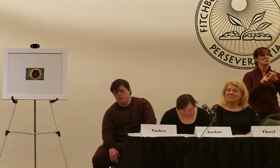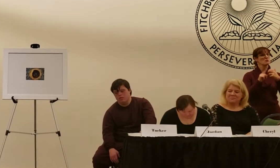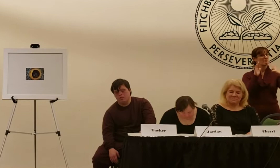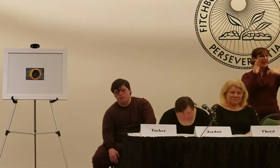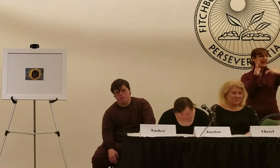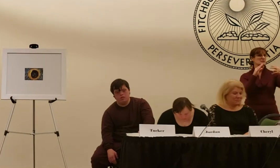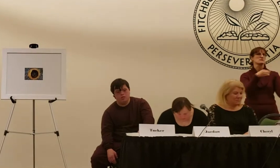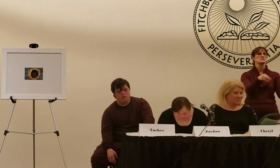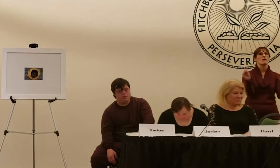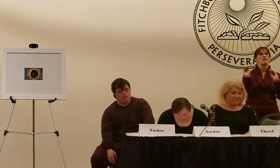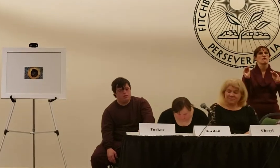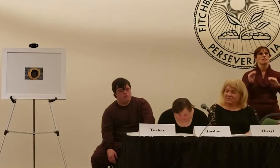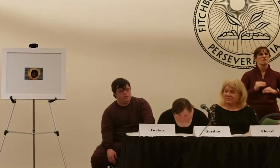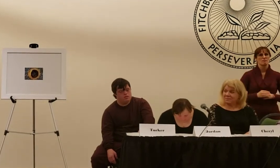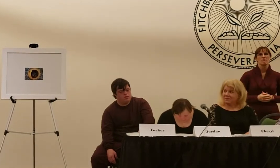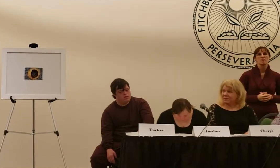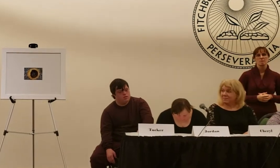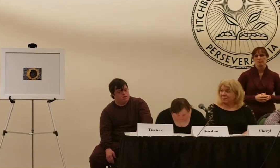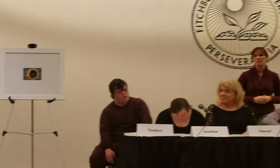see.